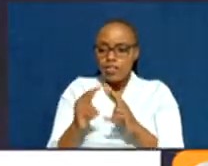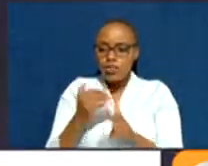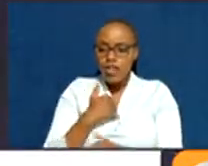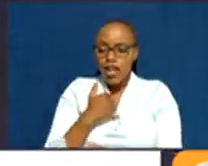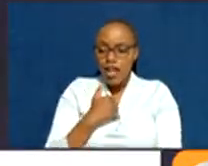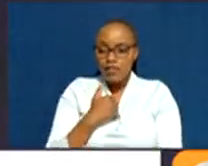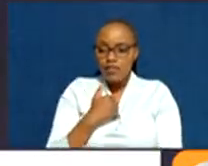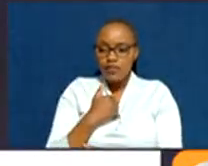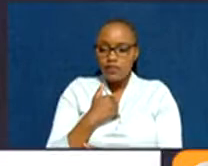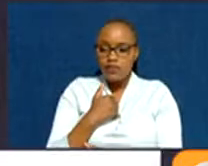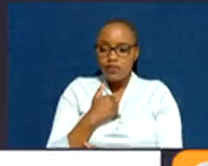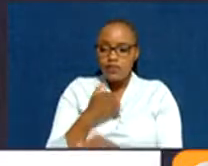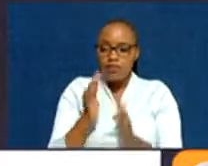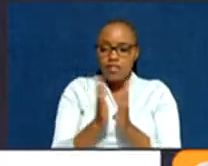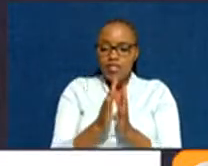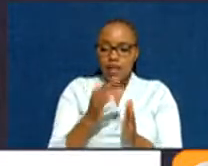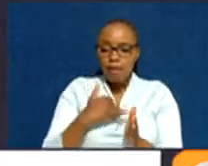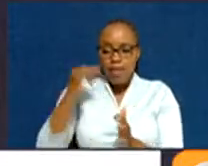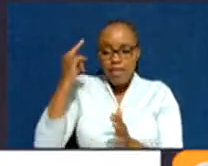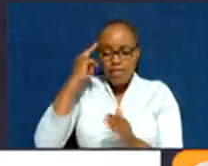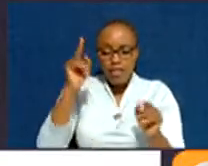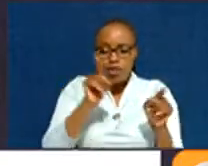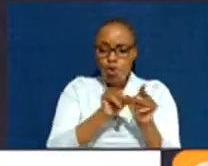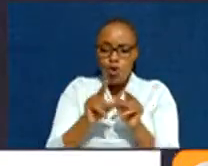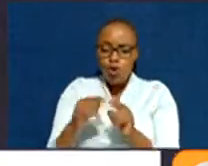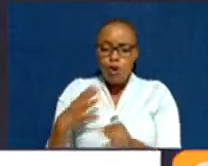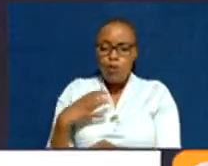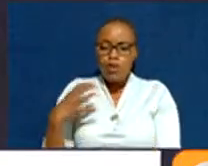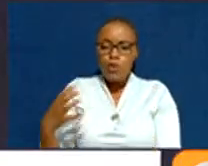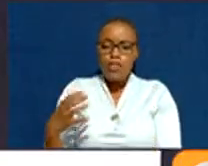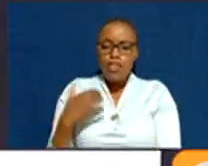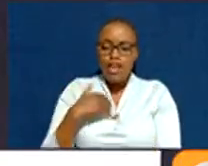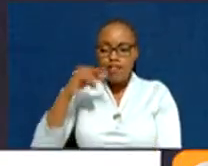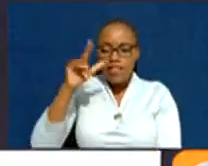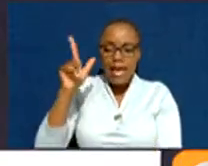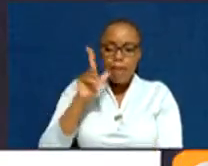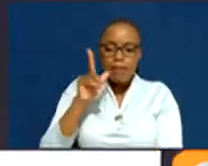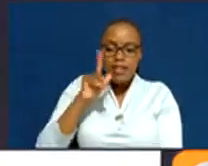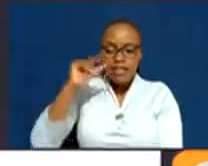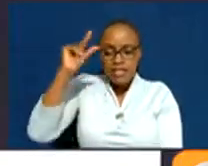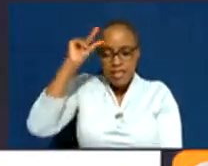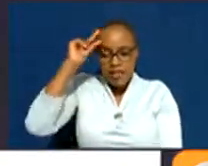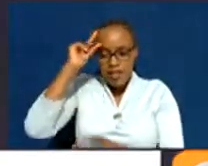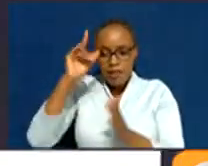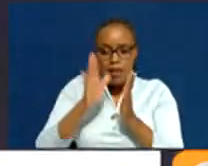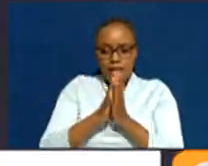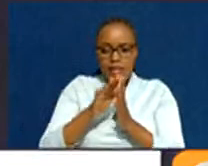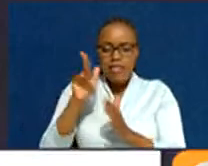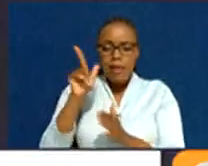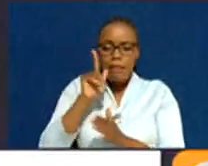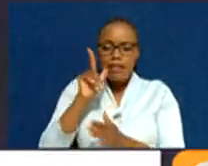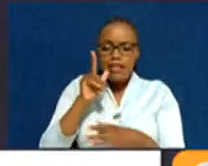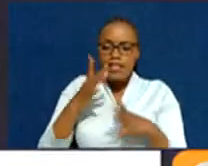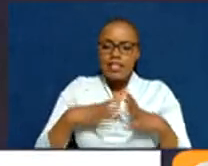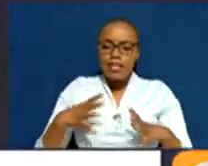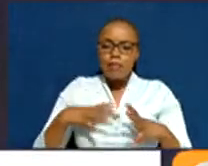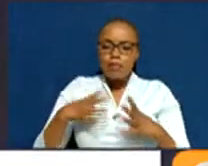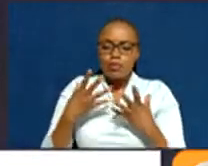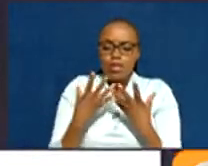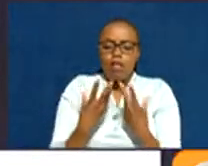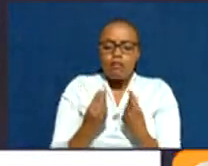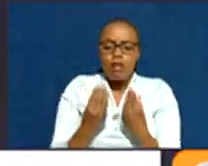speak. And I think the Commonwealth did provide the British government and the British people a soft landing, for lack of a